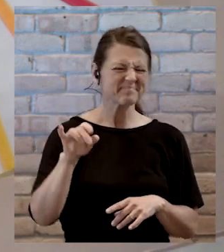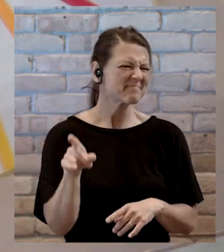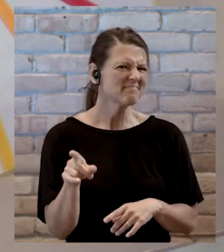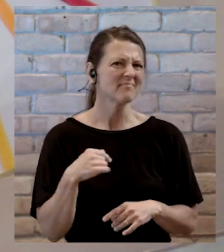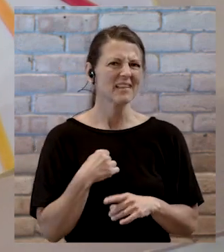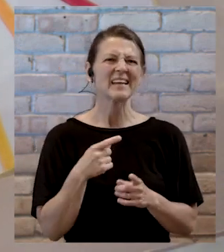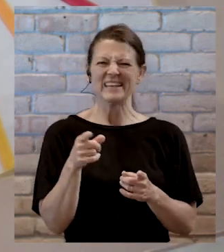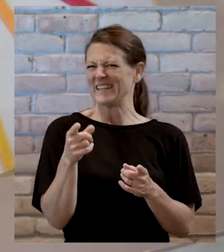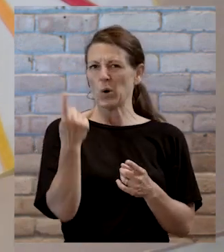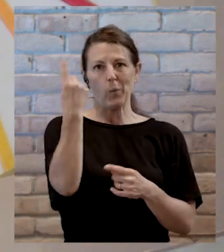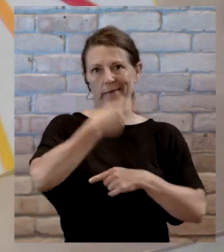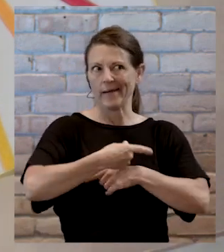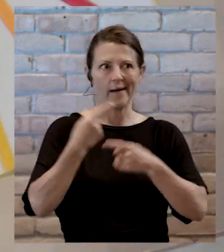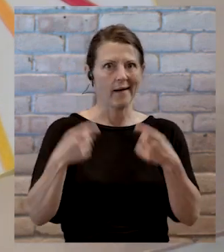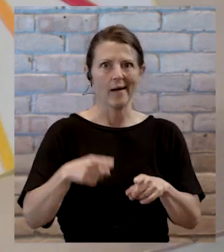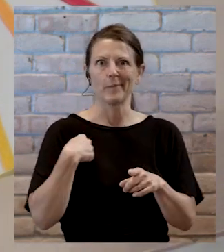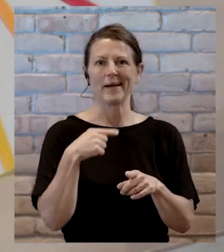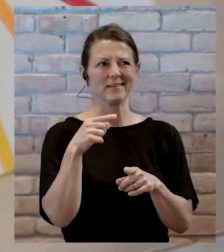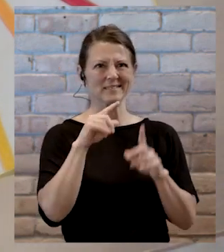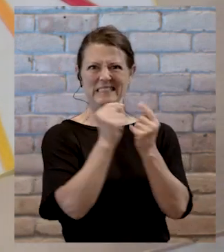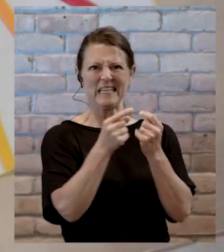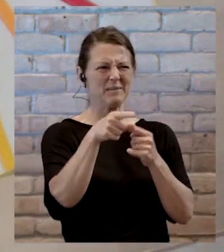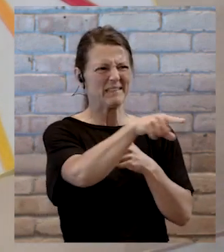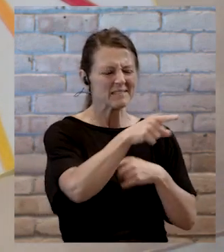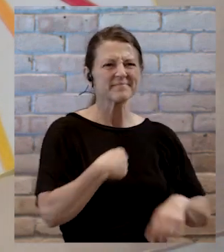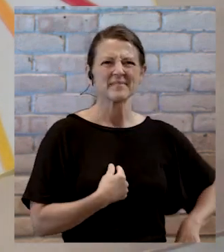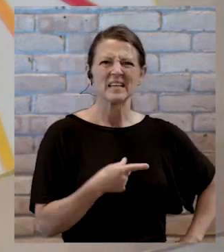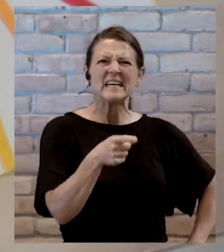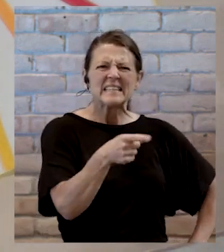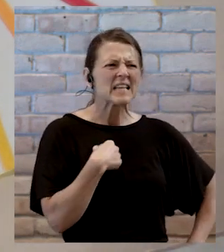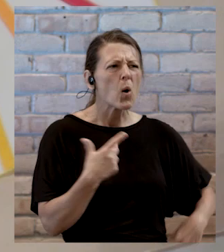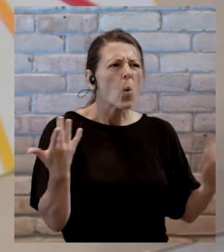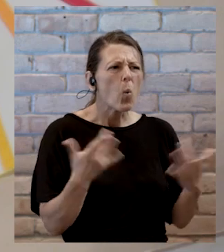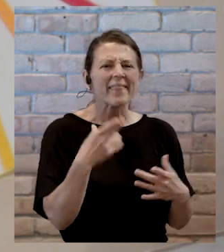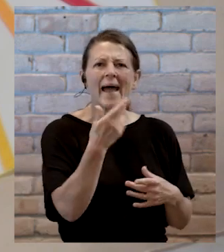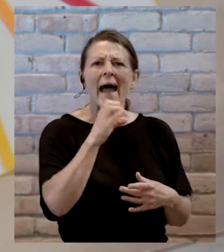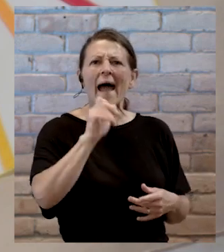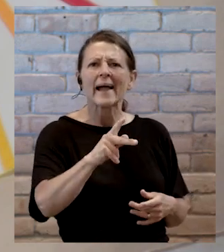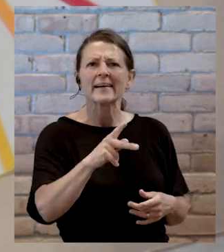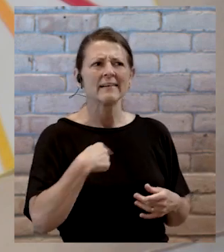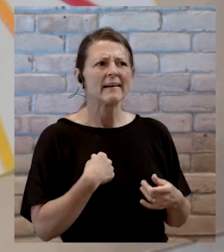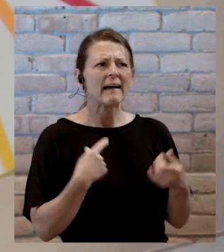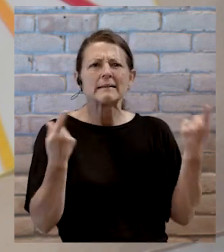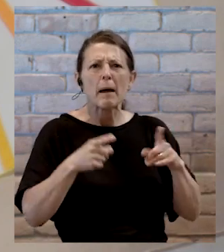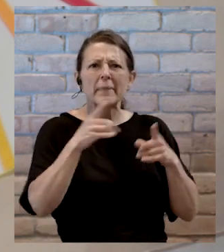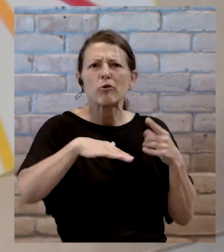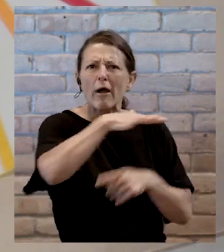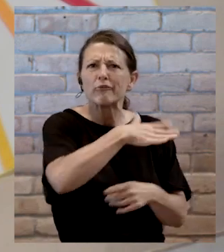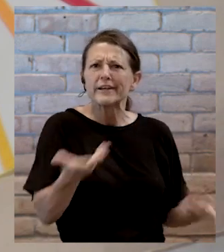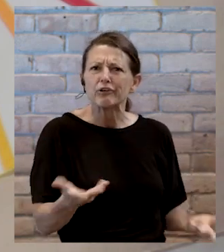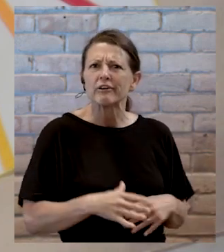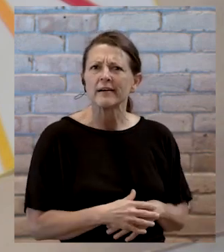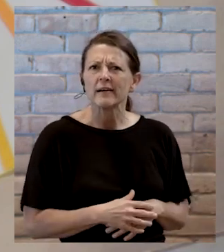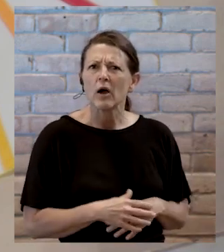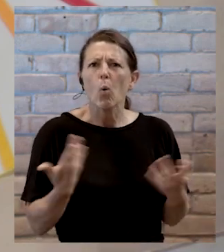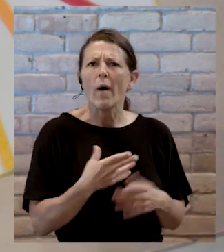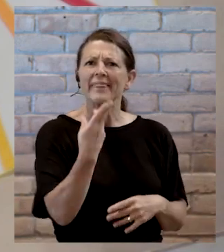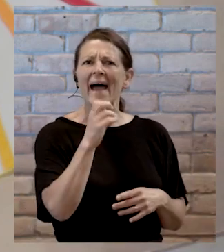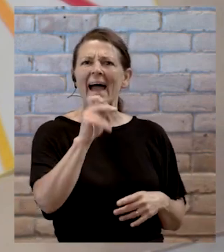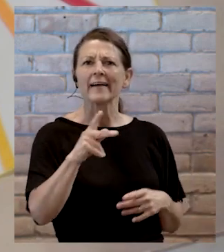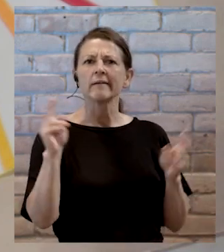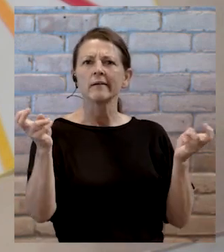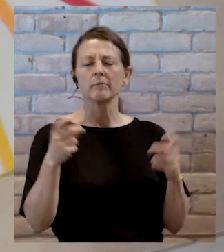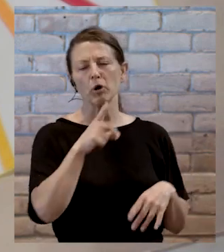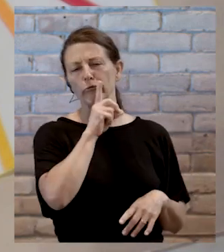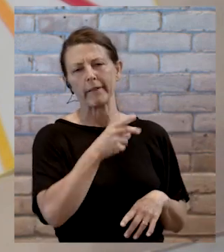was chaos, and I'll give you the PG version, and he said, "What the heck is going on around here? What the heck is going on around